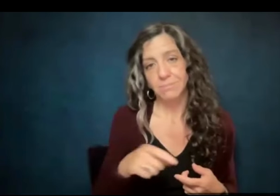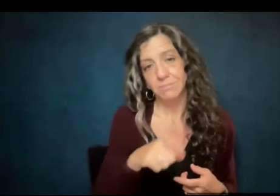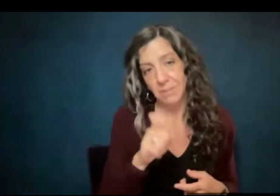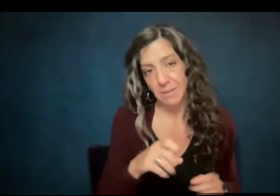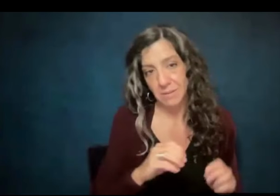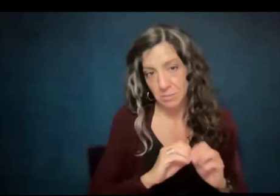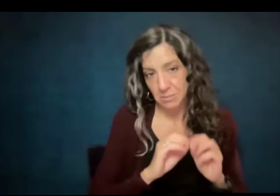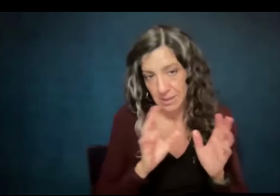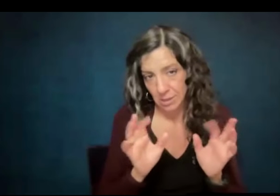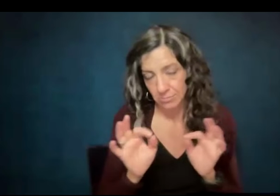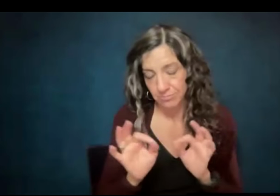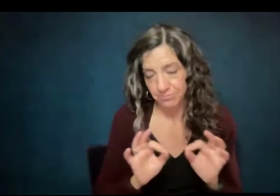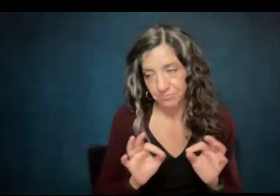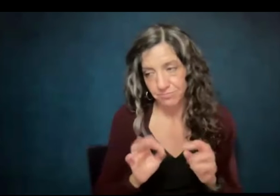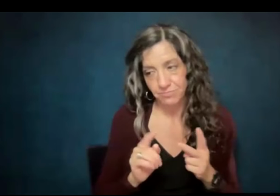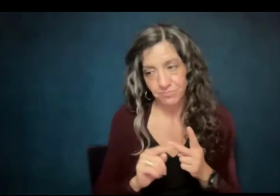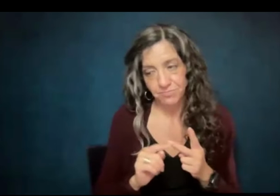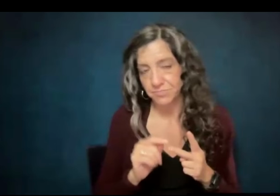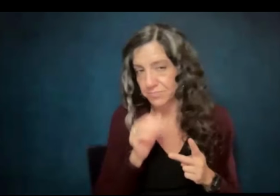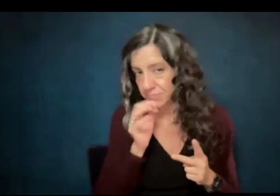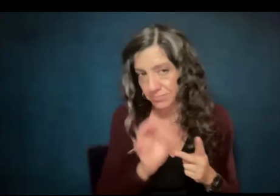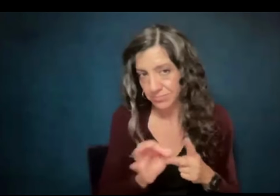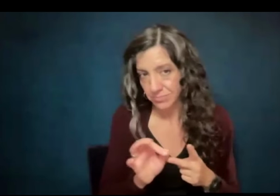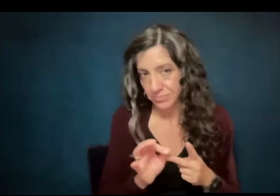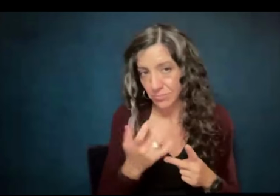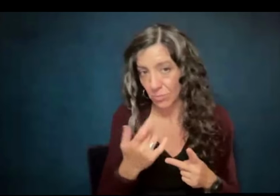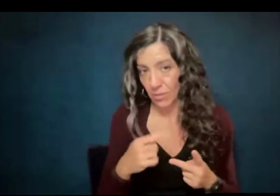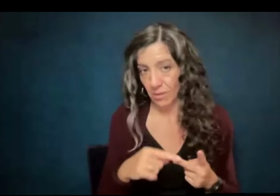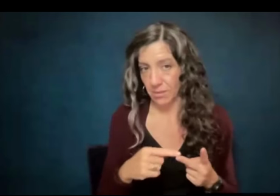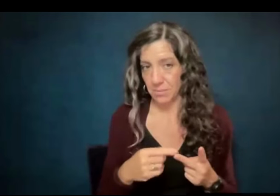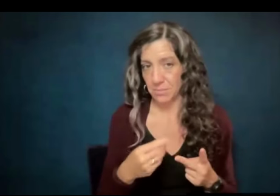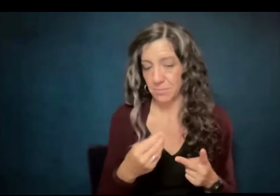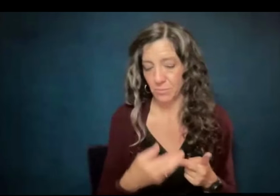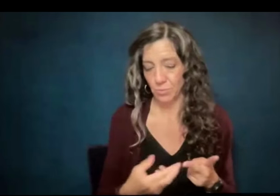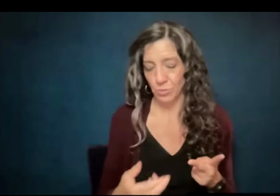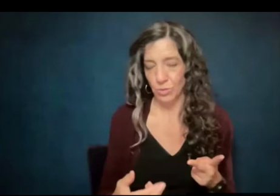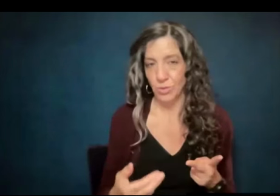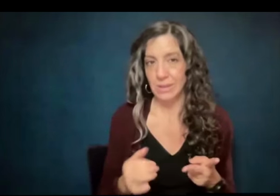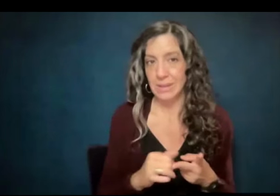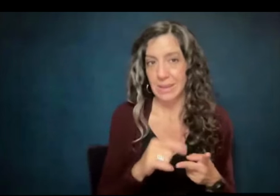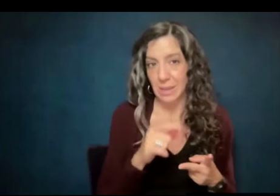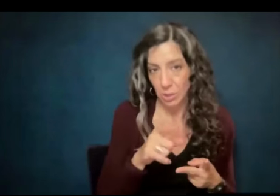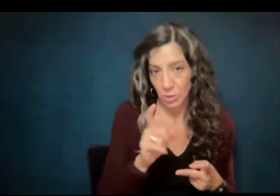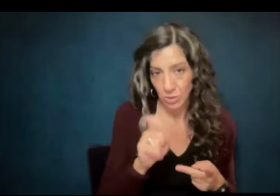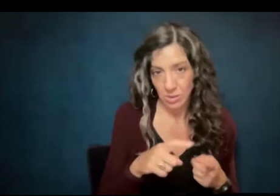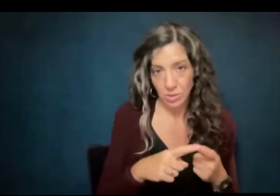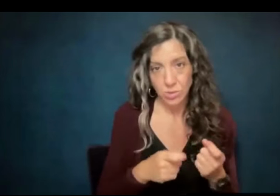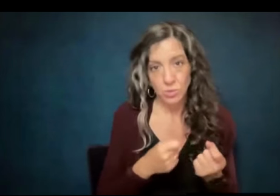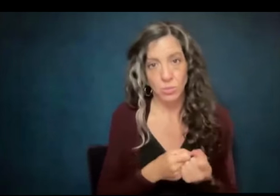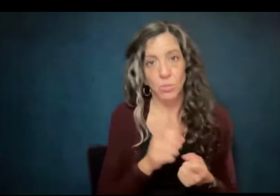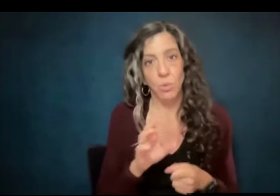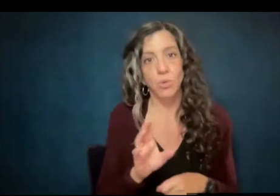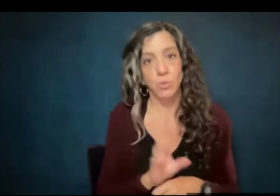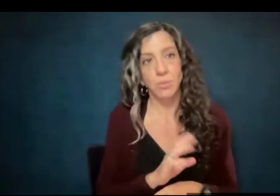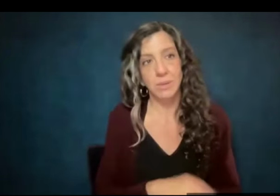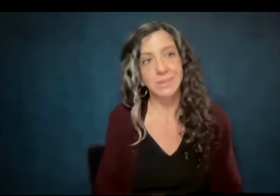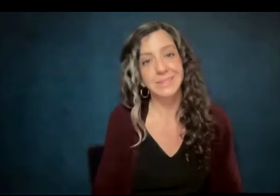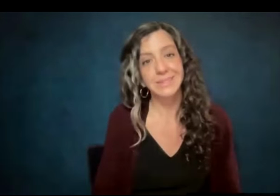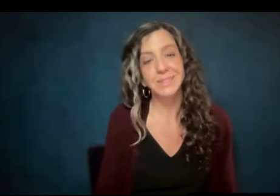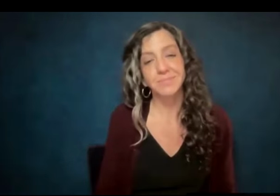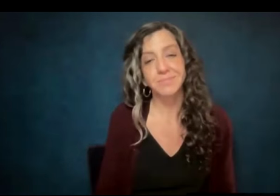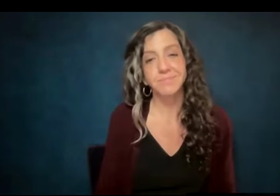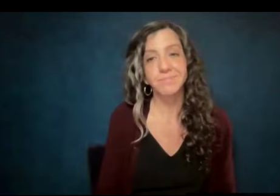be clear that it should not count because it's money or resources that you need to support your business.